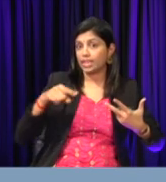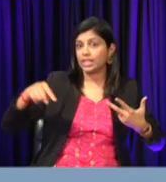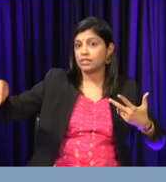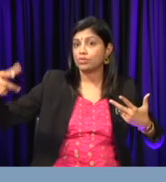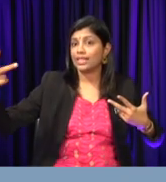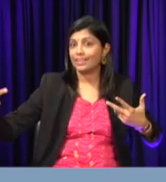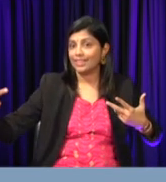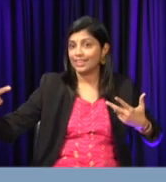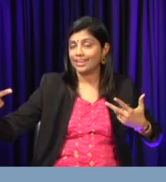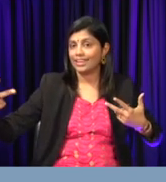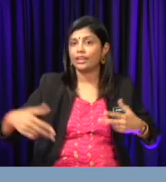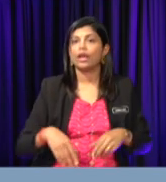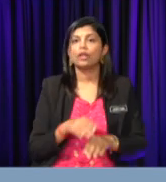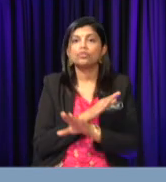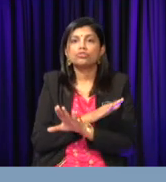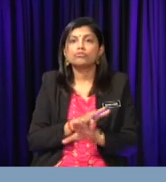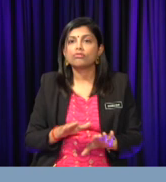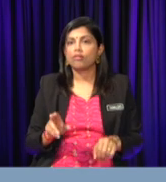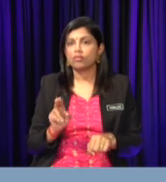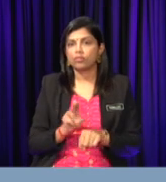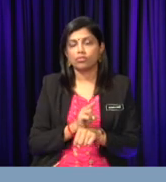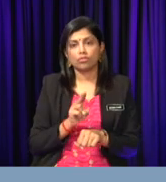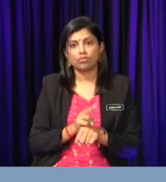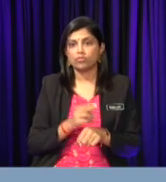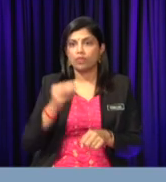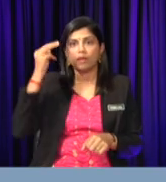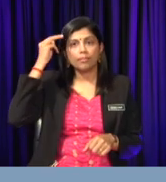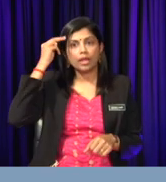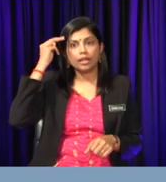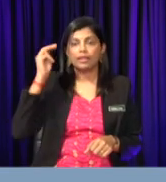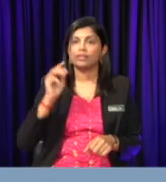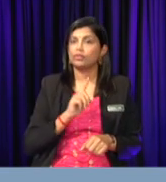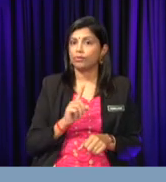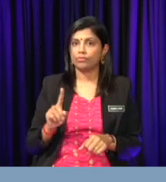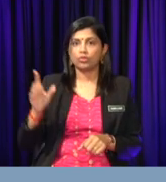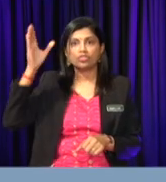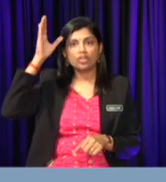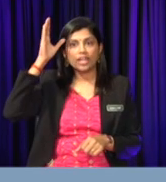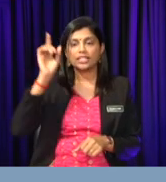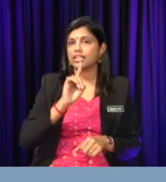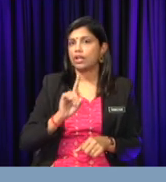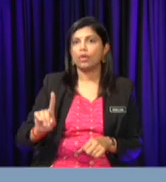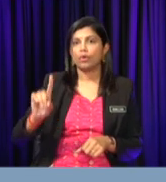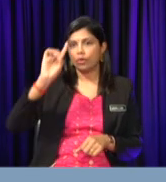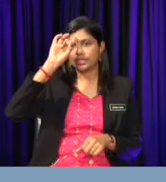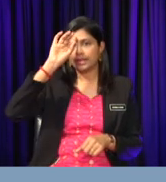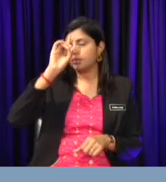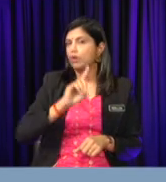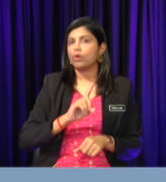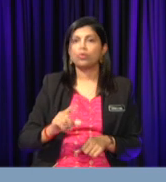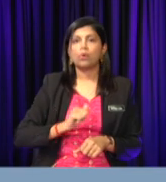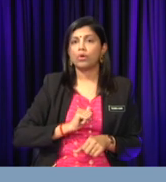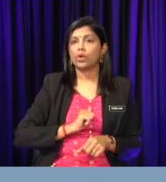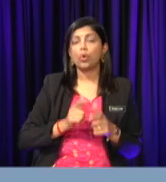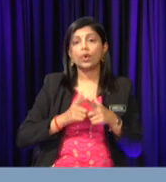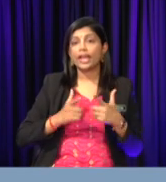do not need to talk about all 6 points, mm-hmm. okay? Because the key